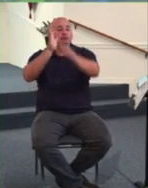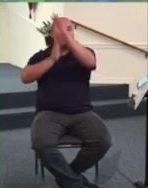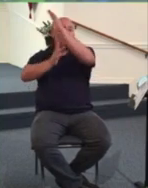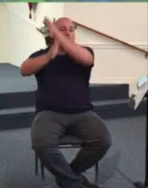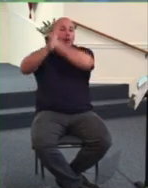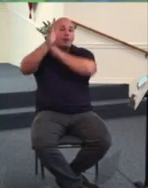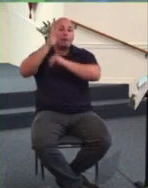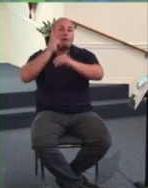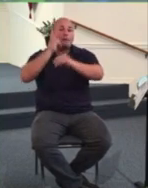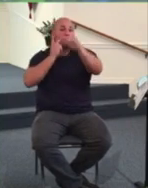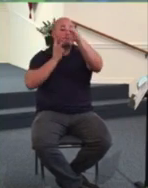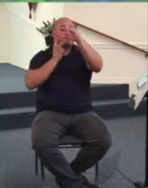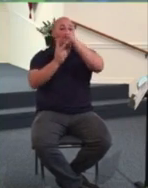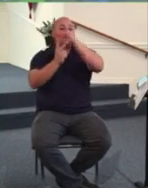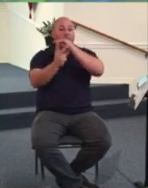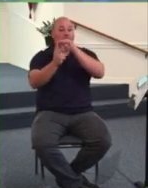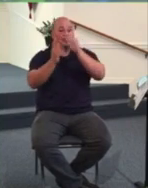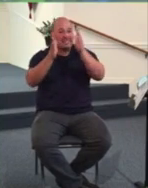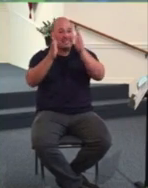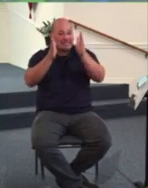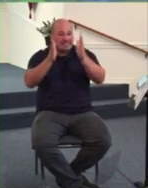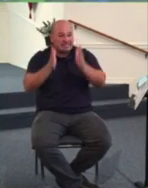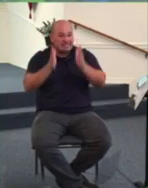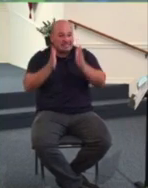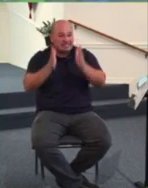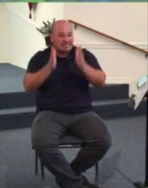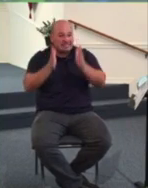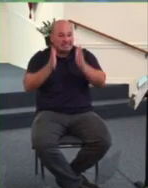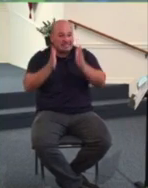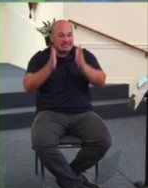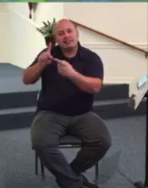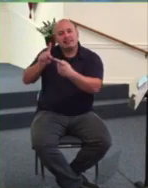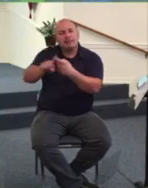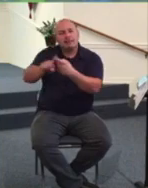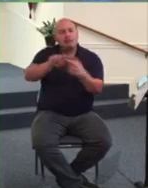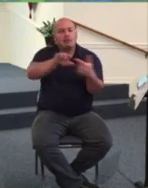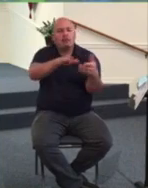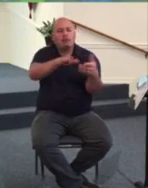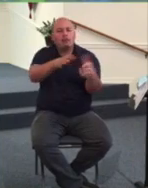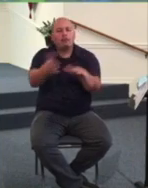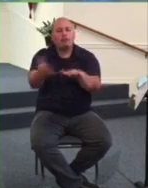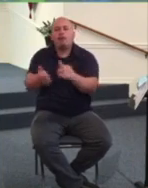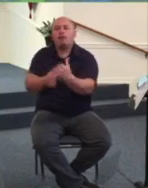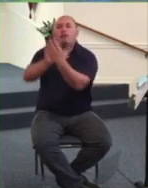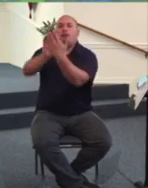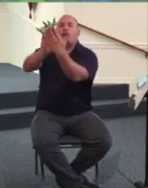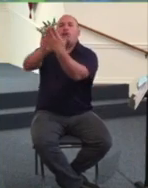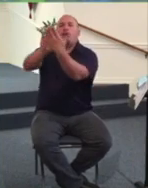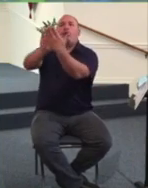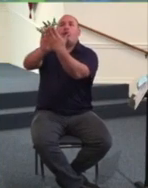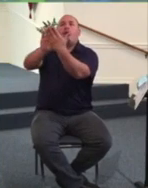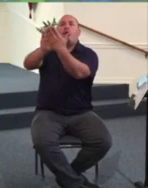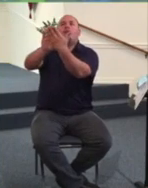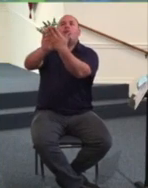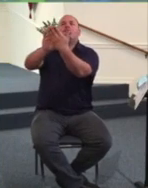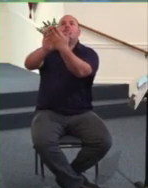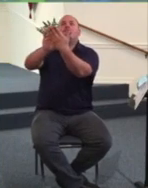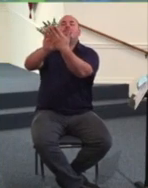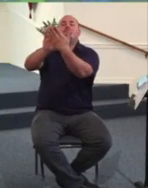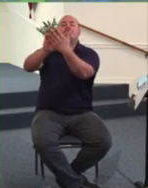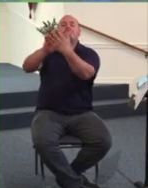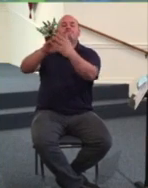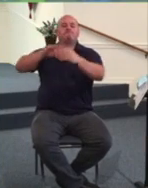will be rewarded with eternal glory. And then, once you understand what is most important in